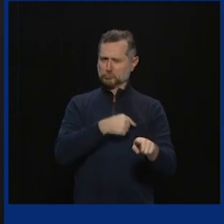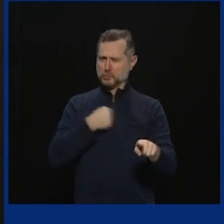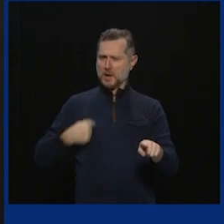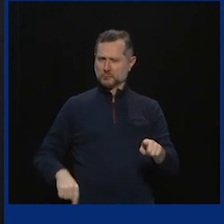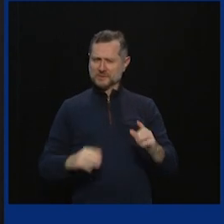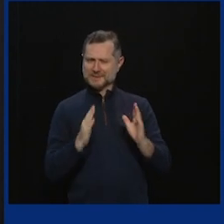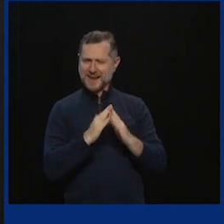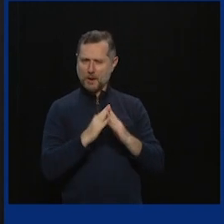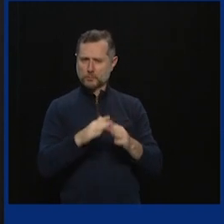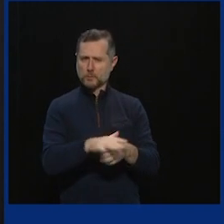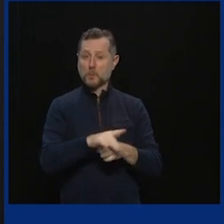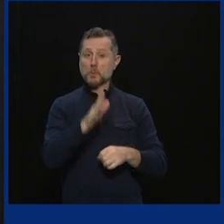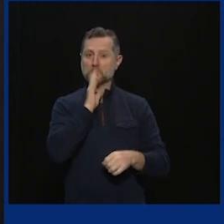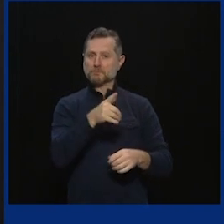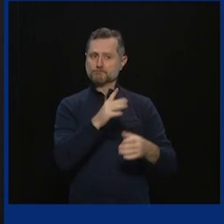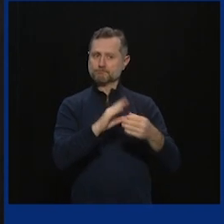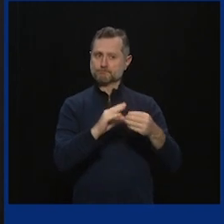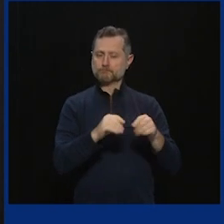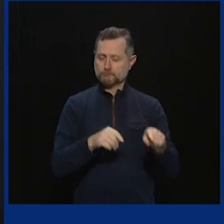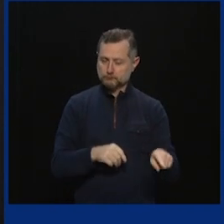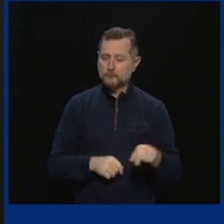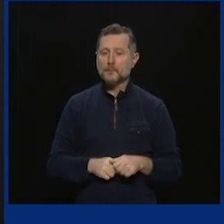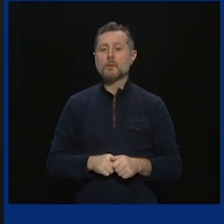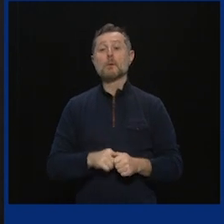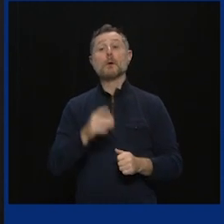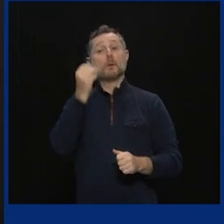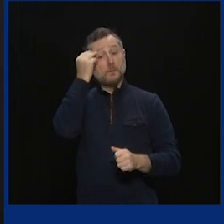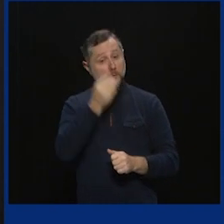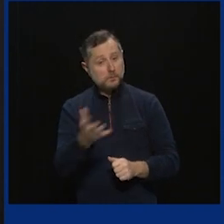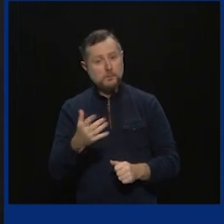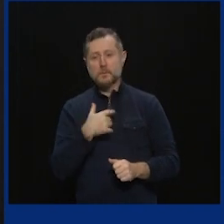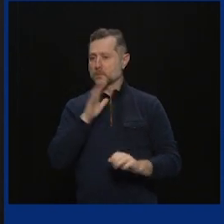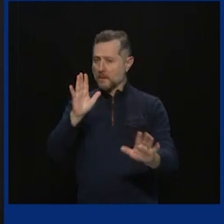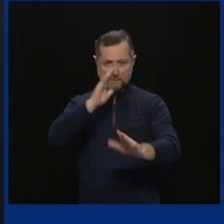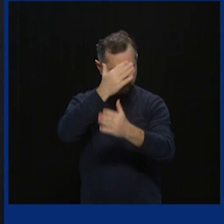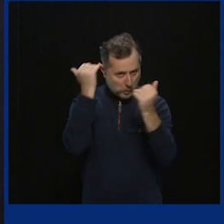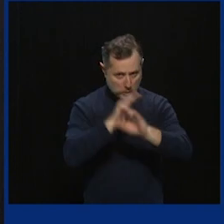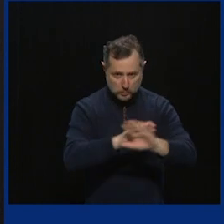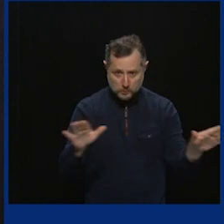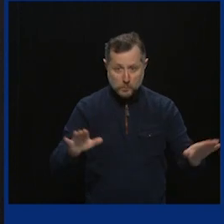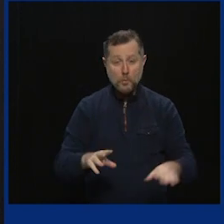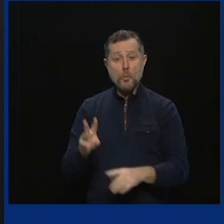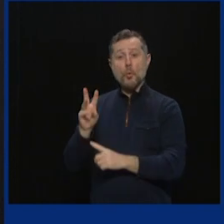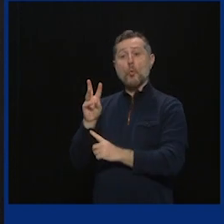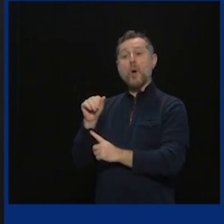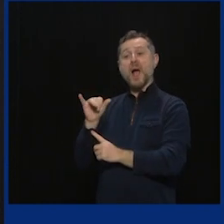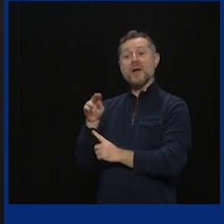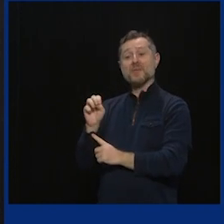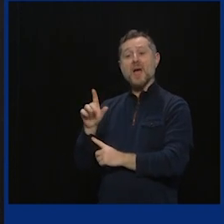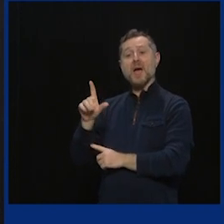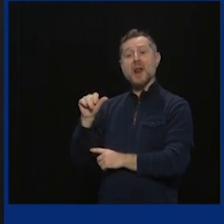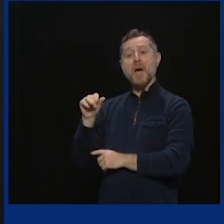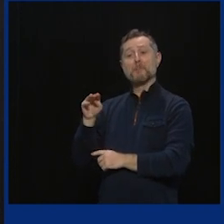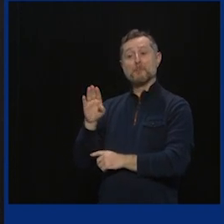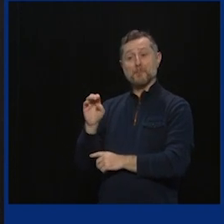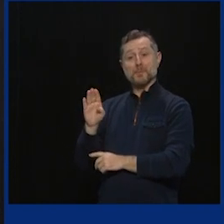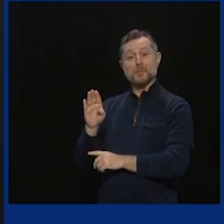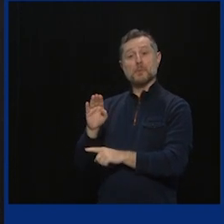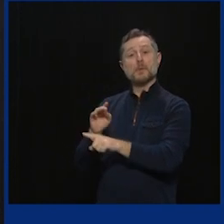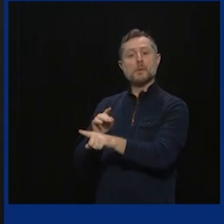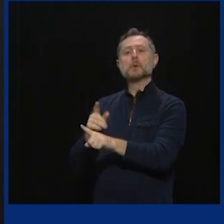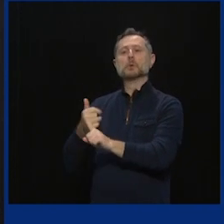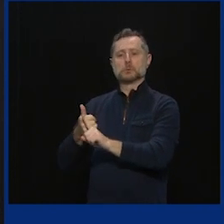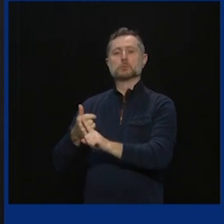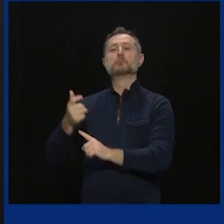I also want to make sure that we do not forget Wei Lam, who's in the audience, who was the grant writer. Please stand up, Wei Lam.